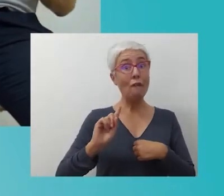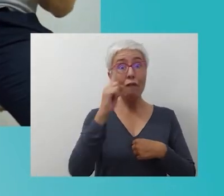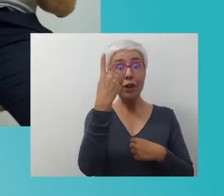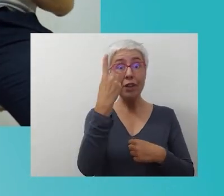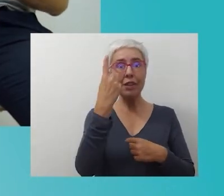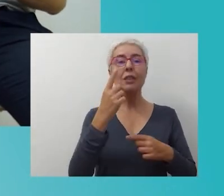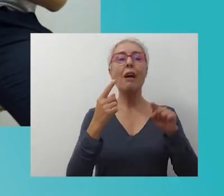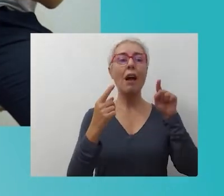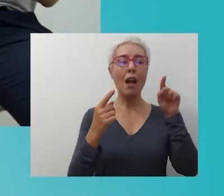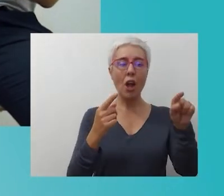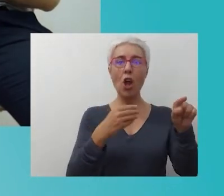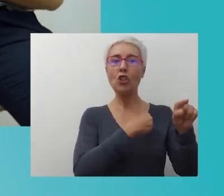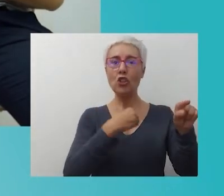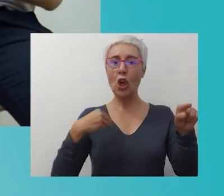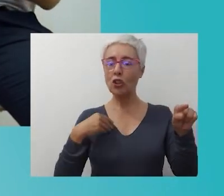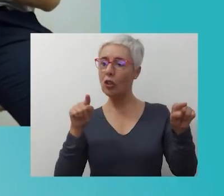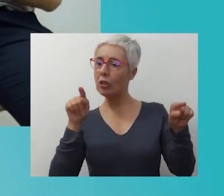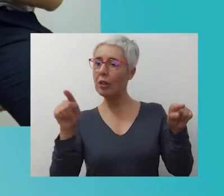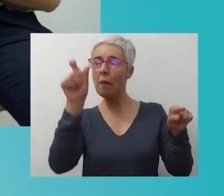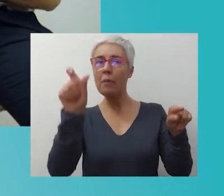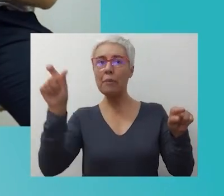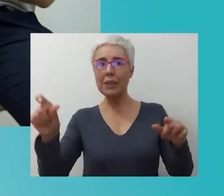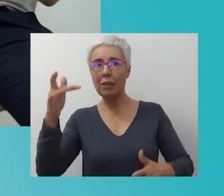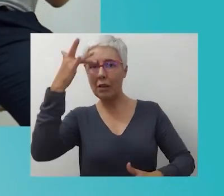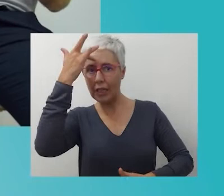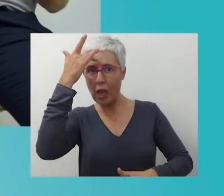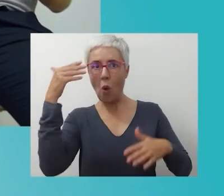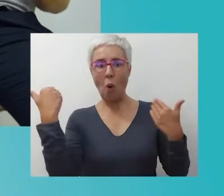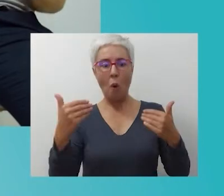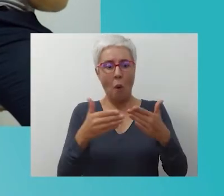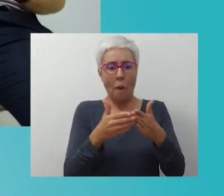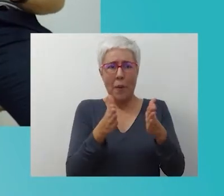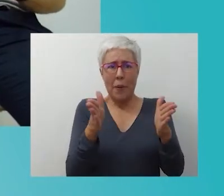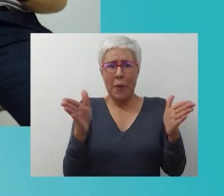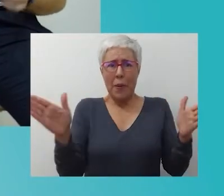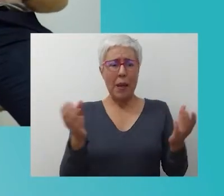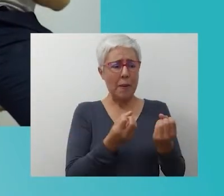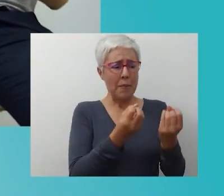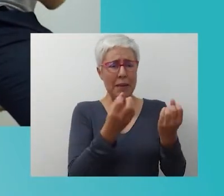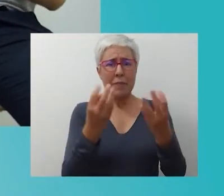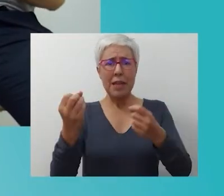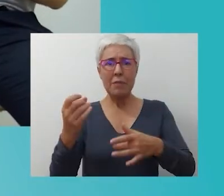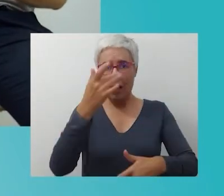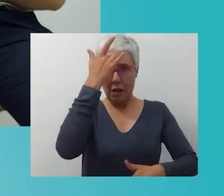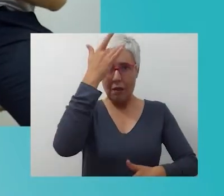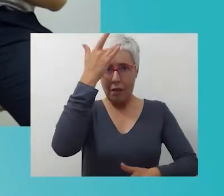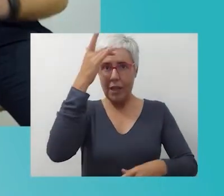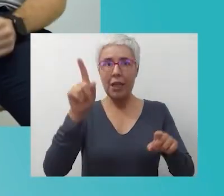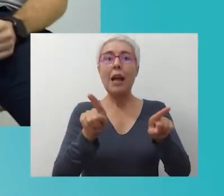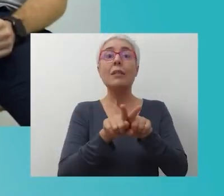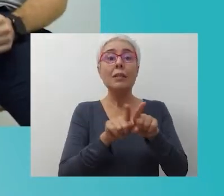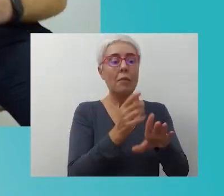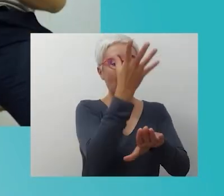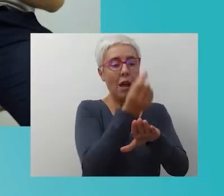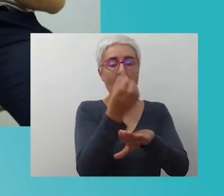and patients that performs a diagnosis of a wider range of pathologies, also automates the